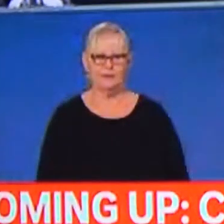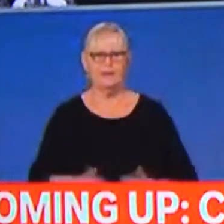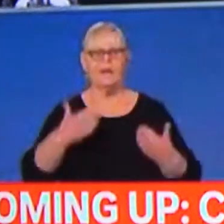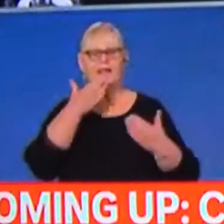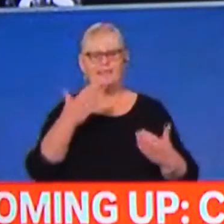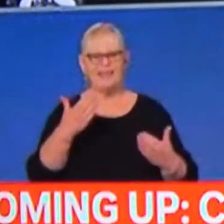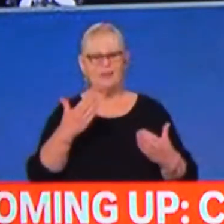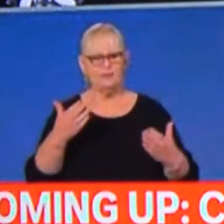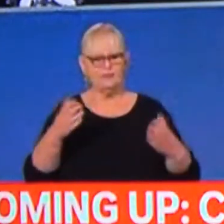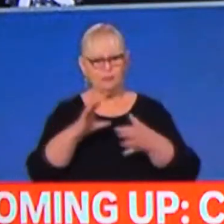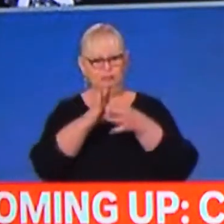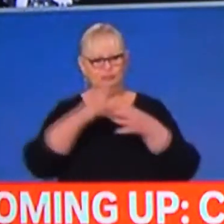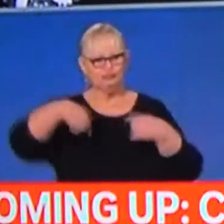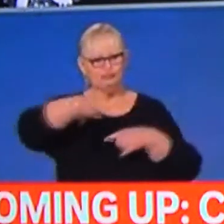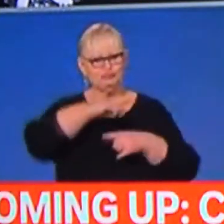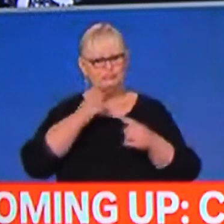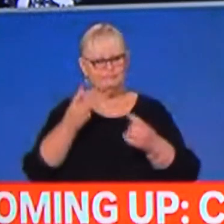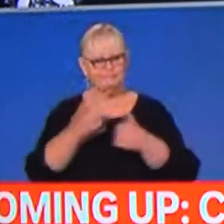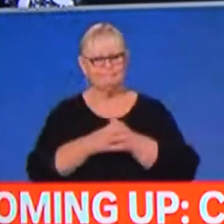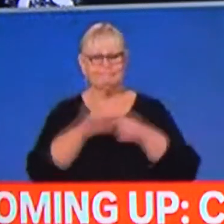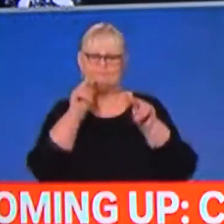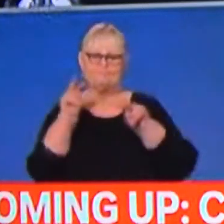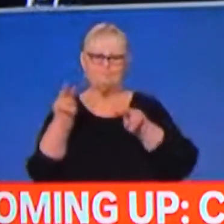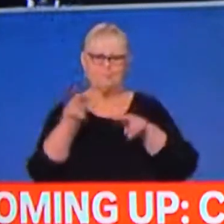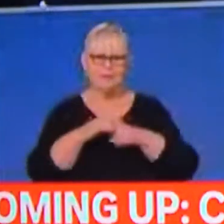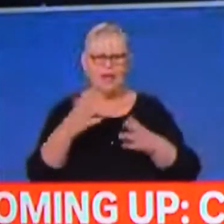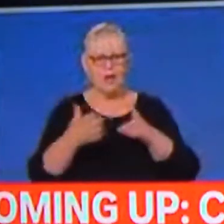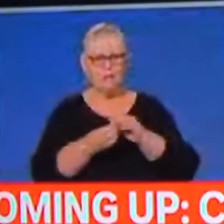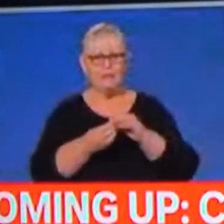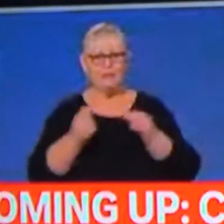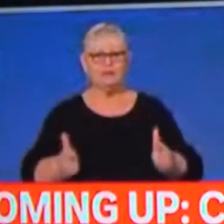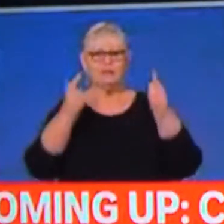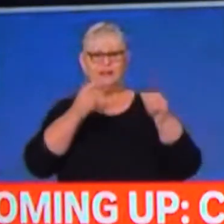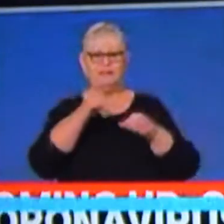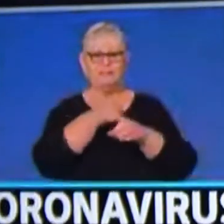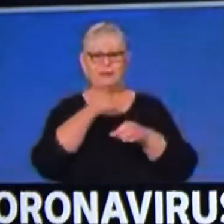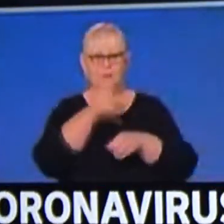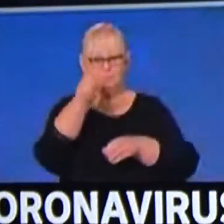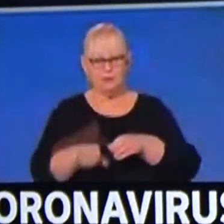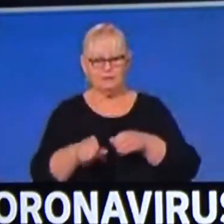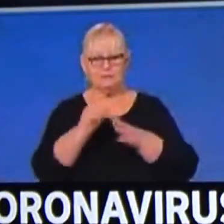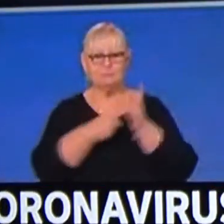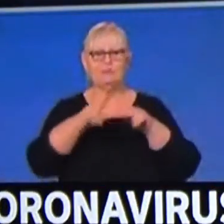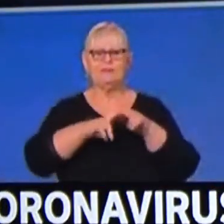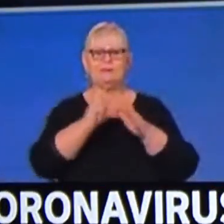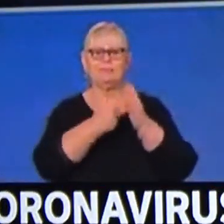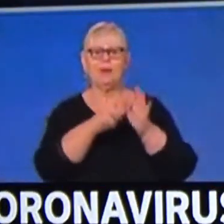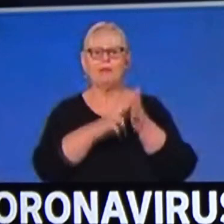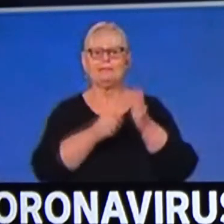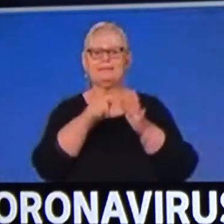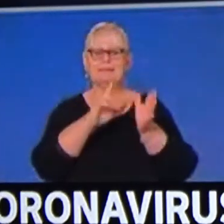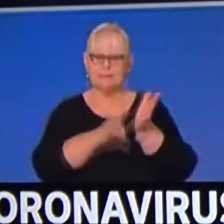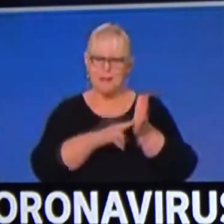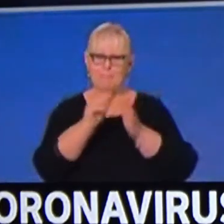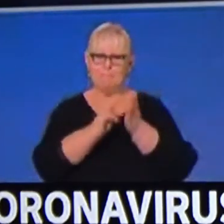Well, thanks for joining us, everyone. Of course, I'm joined by the Chief Medical Officer, Professor Brendan Murphy. Today has